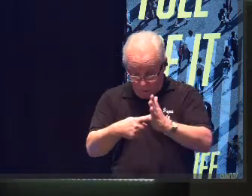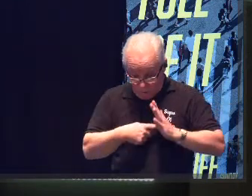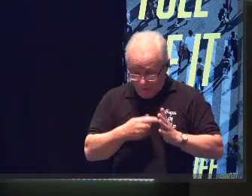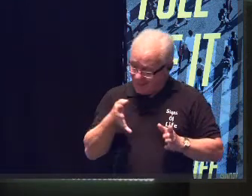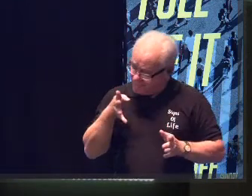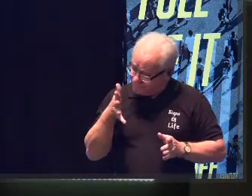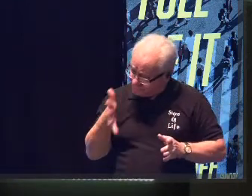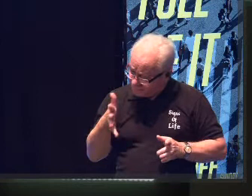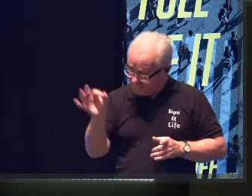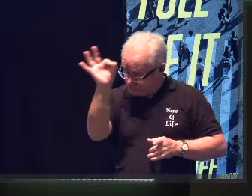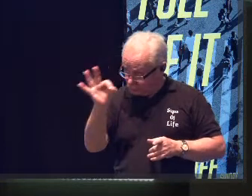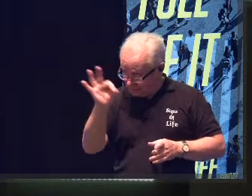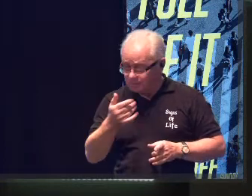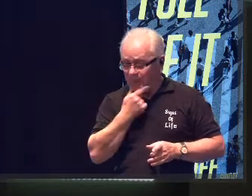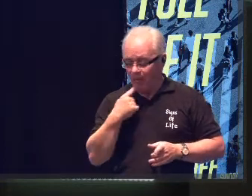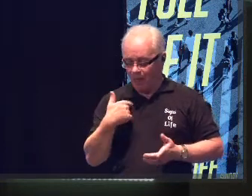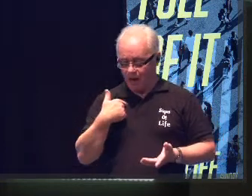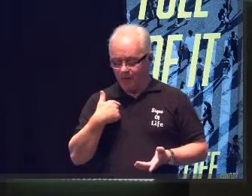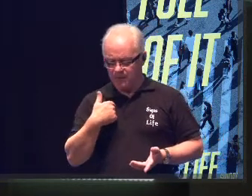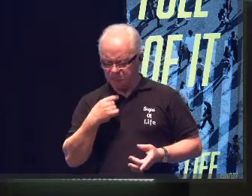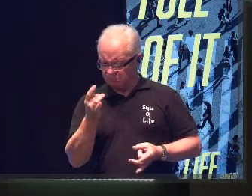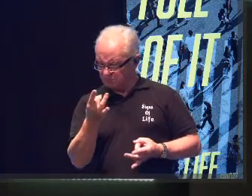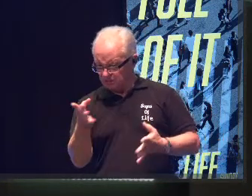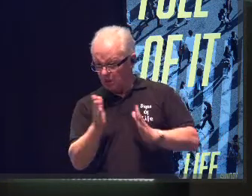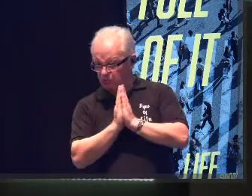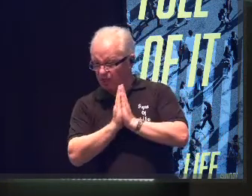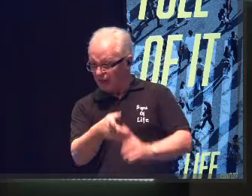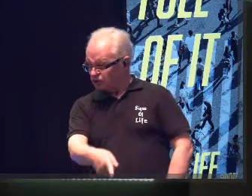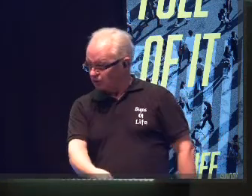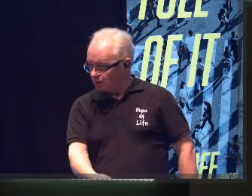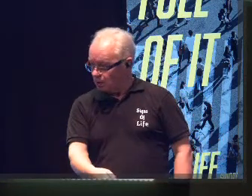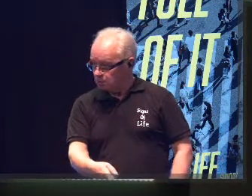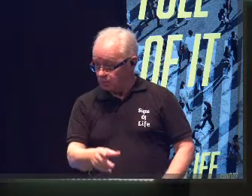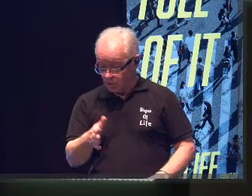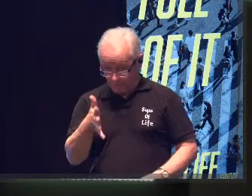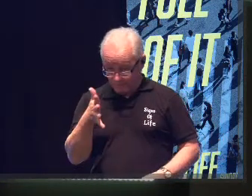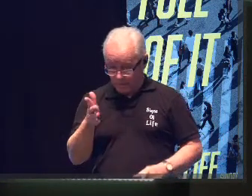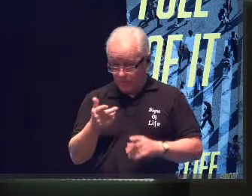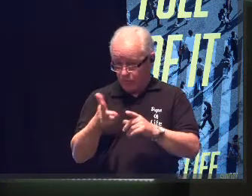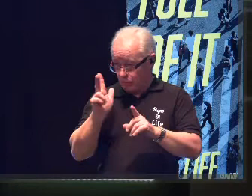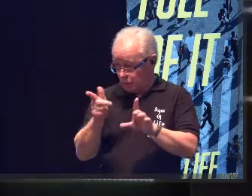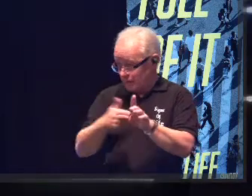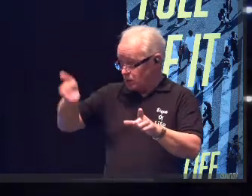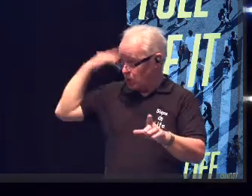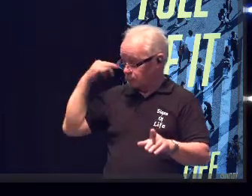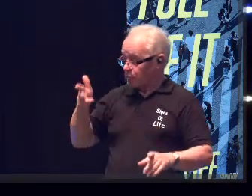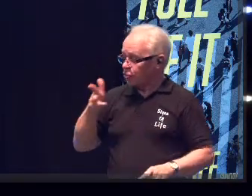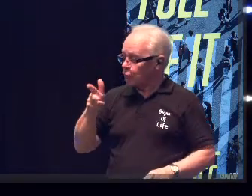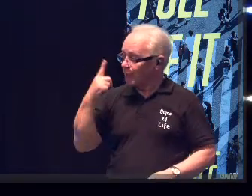people say they have no religion whatsoever. 30 years ago, it was